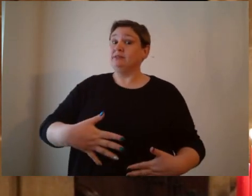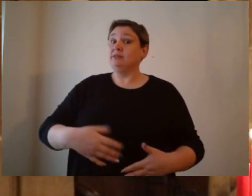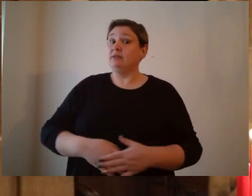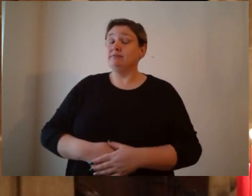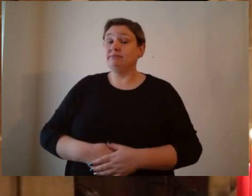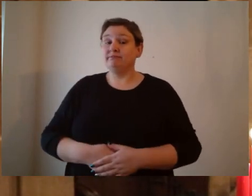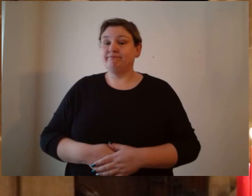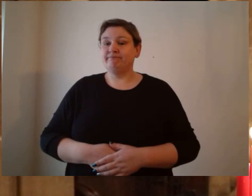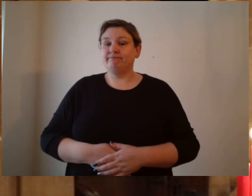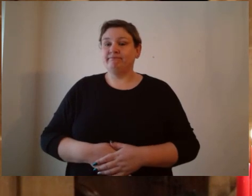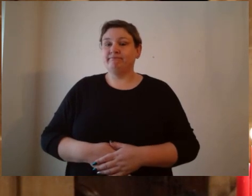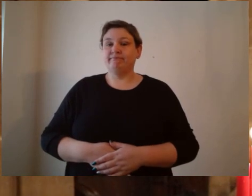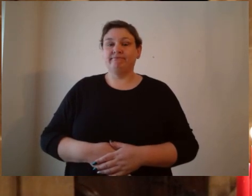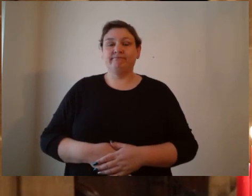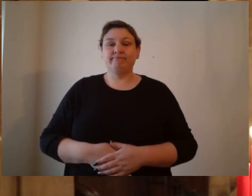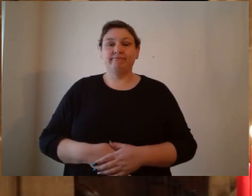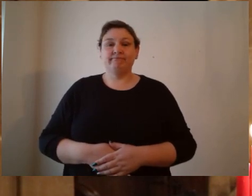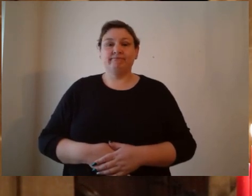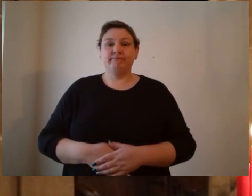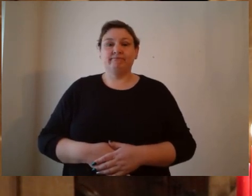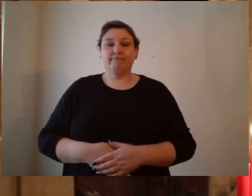a child.